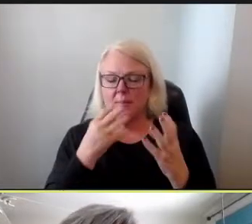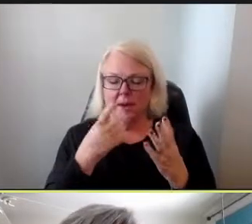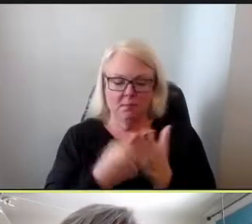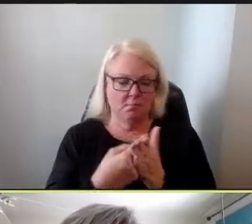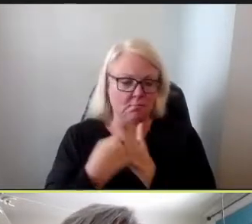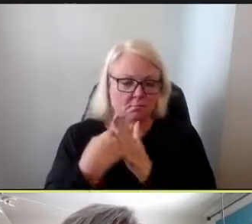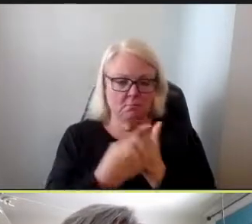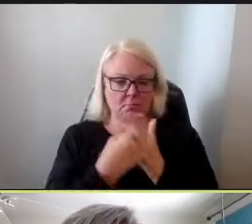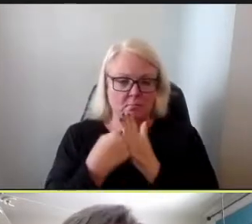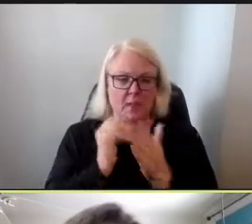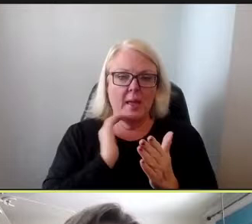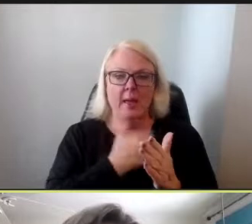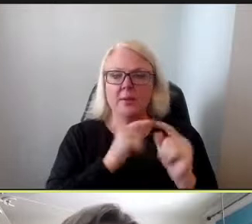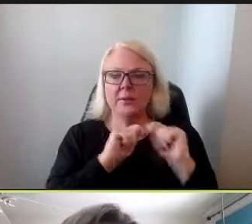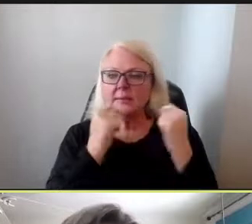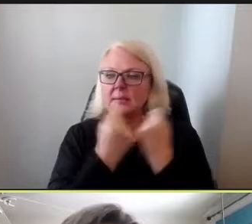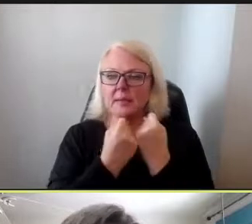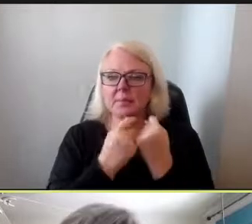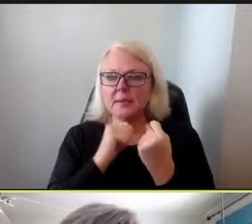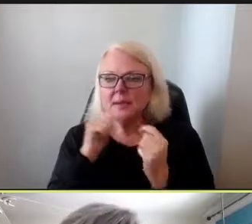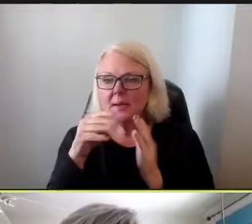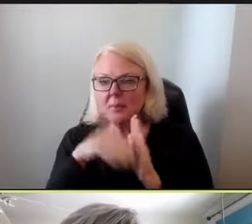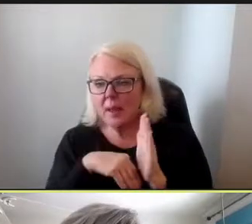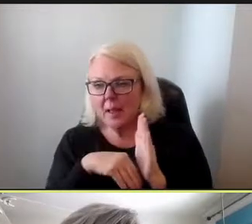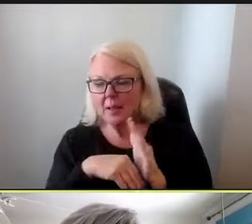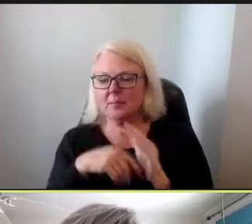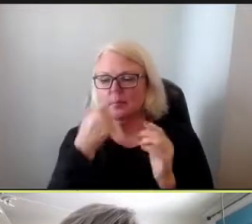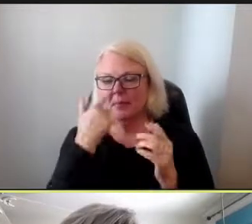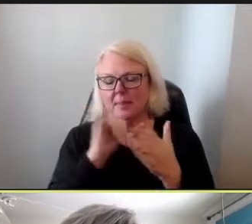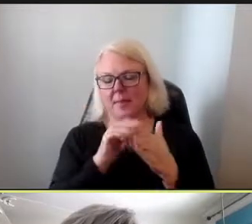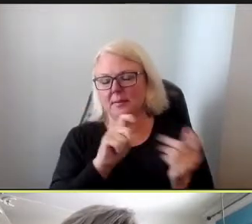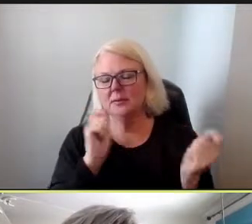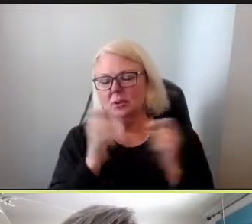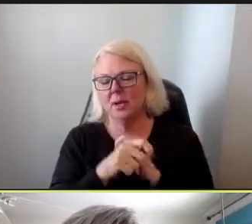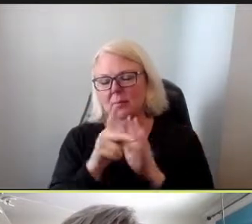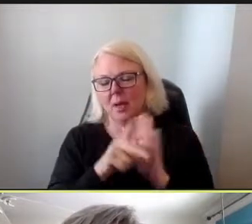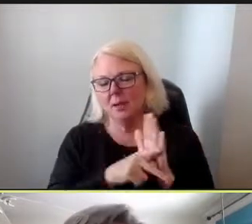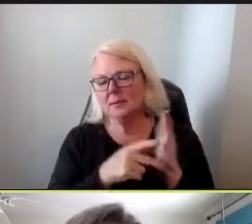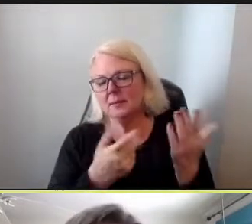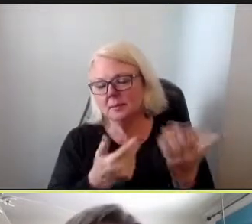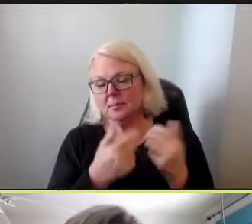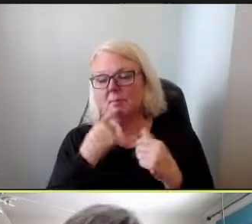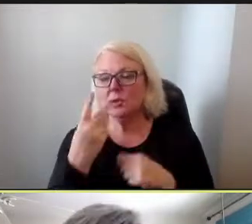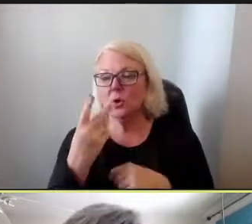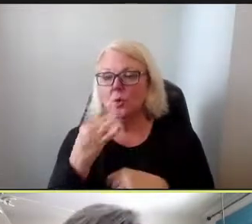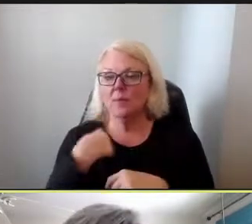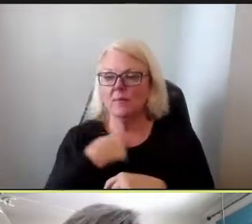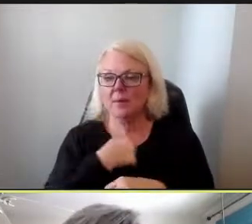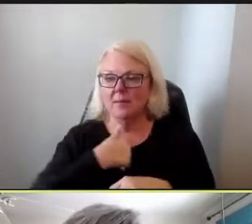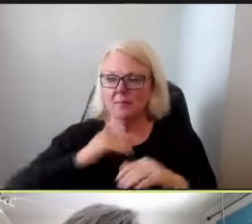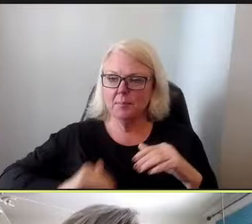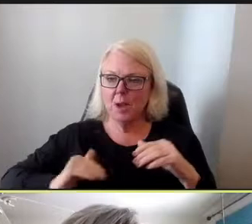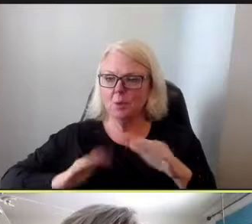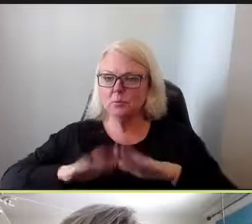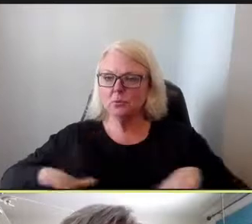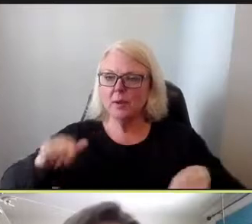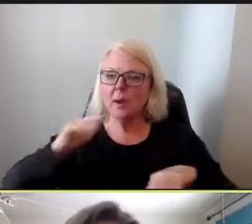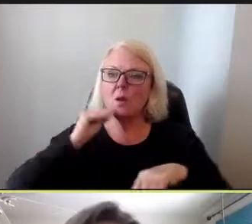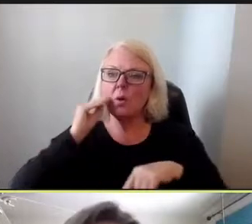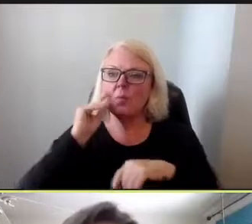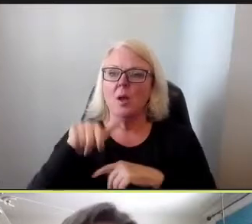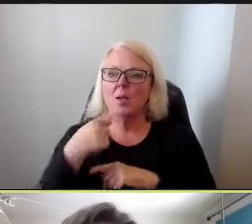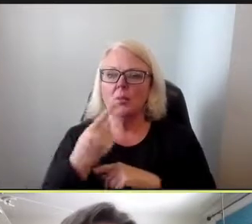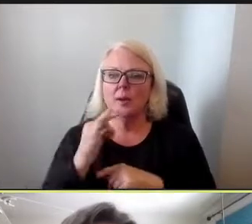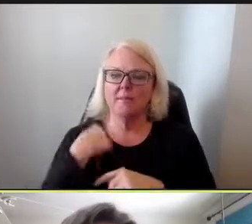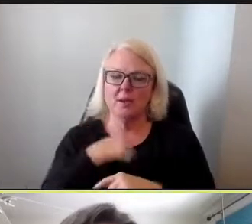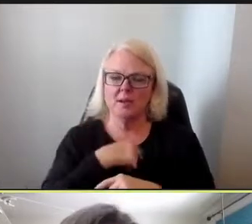discussion, our team ended up not applying, despite the change in policy. Two of us had small children at home, and another one of